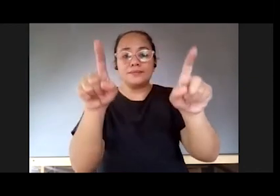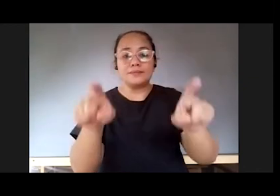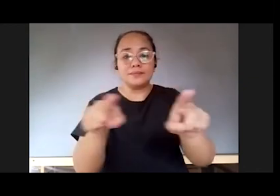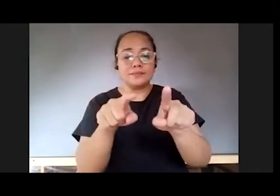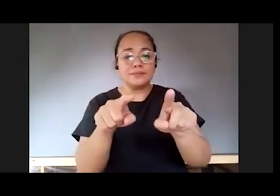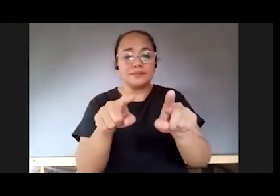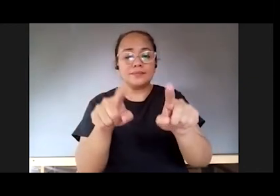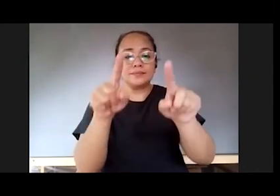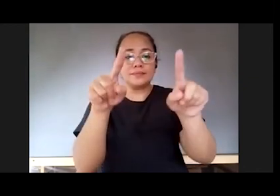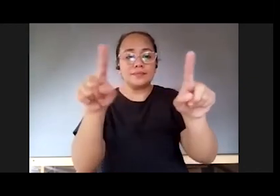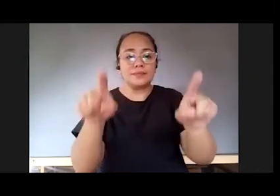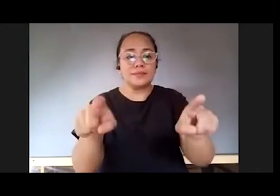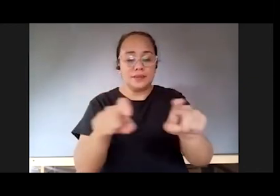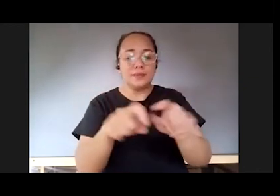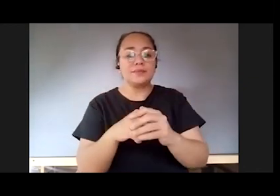N.